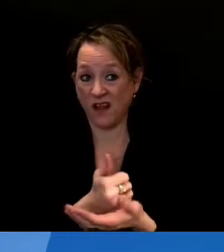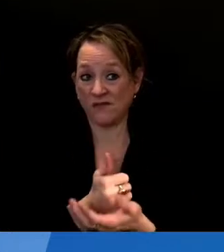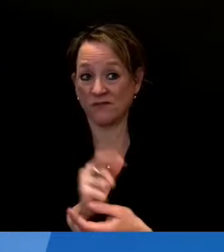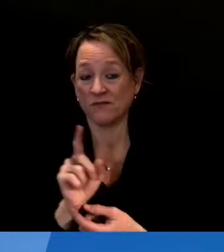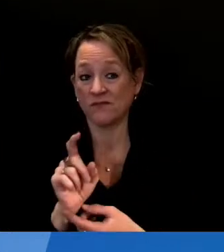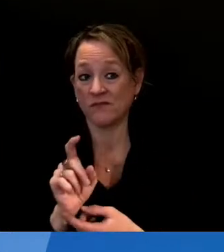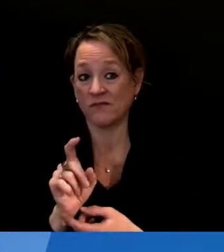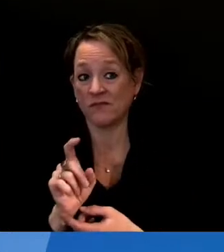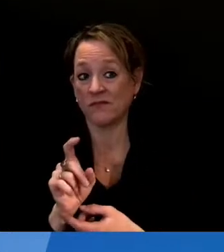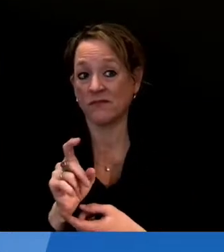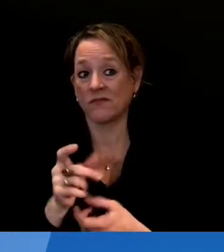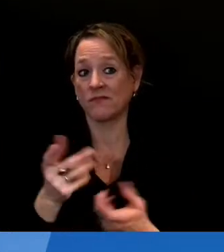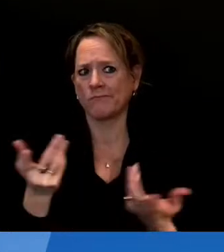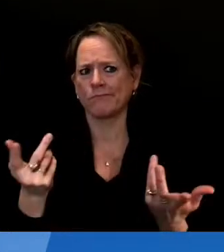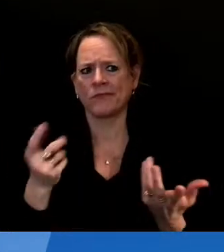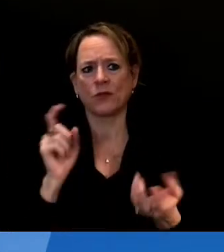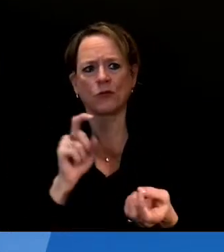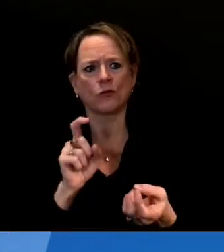buy?